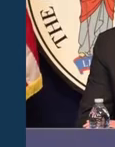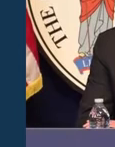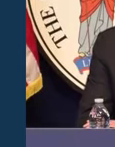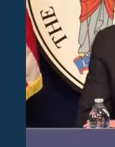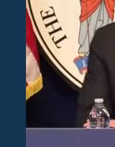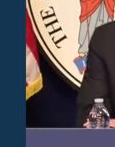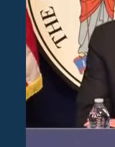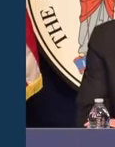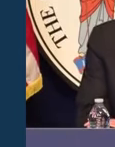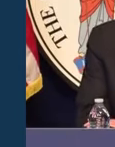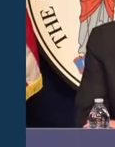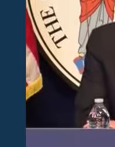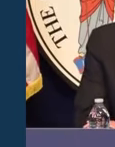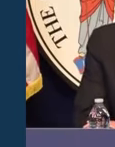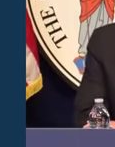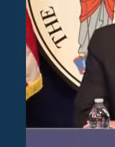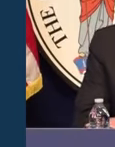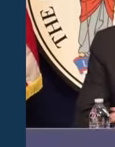jobs.covid19.nj.gov.